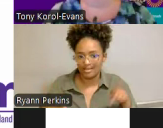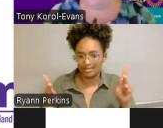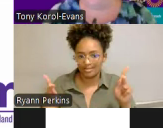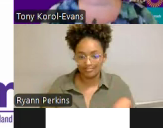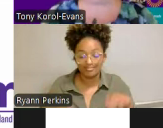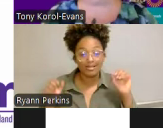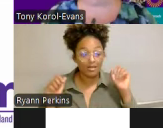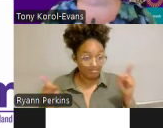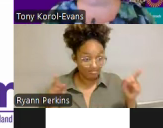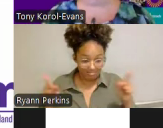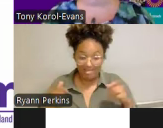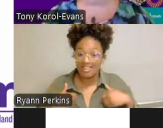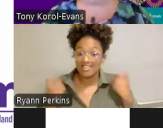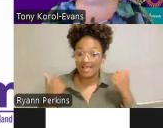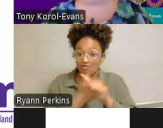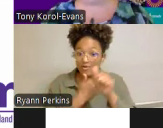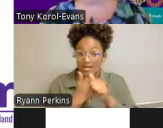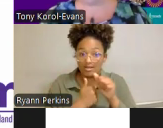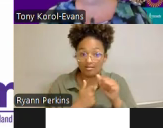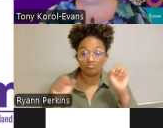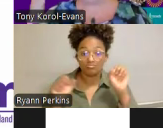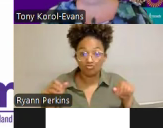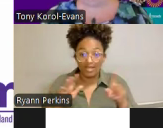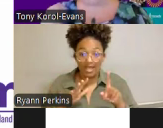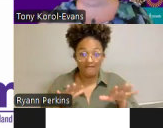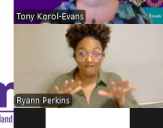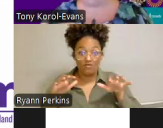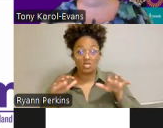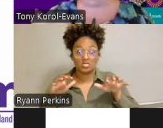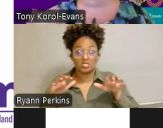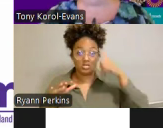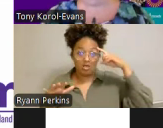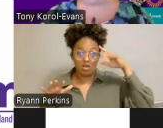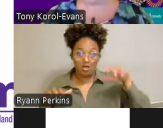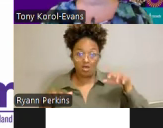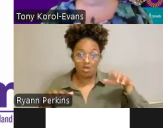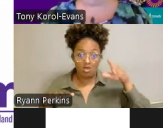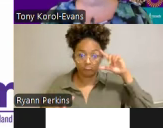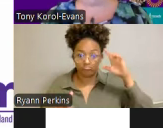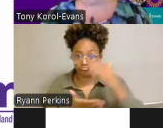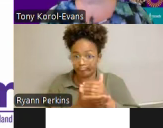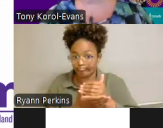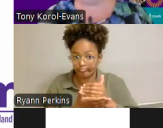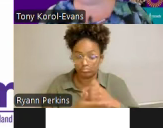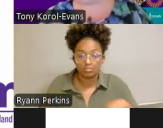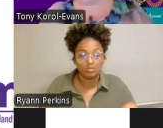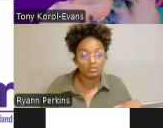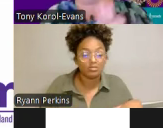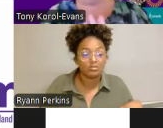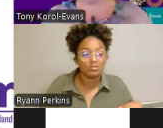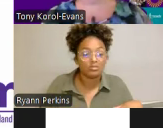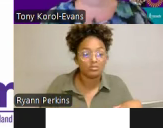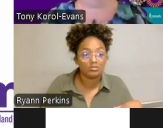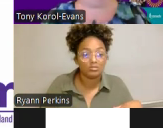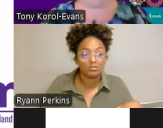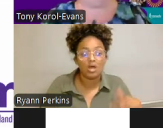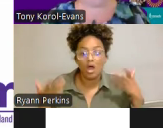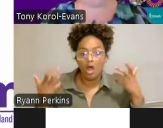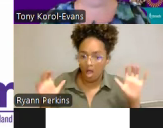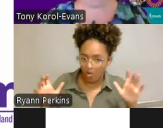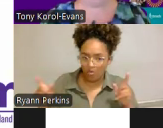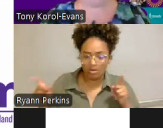You can freeze in both of them, Sarah says. Samantha says trauma, yep. Unwanted and saying no. Oh, Catherine, yes, it's not